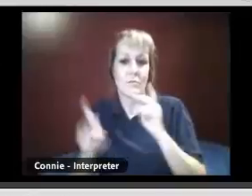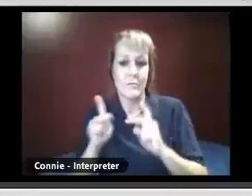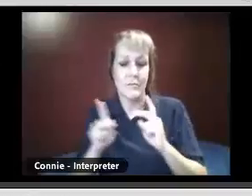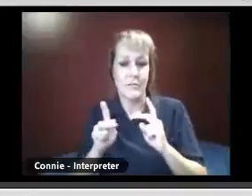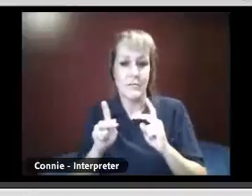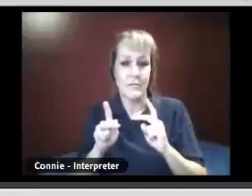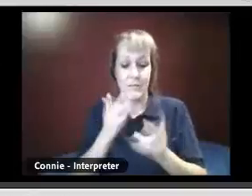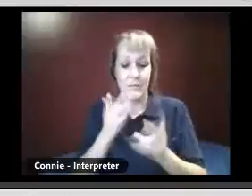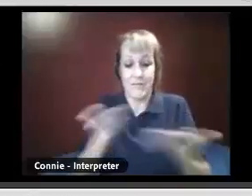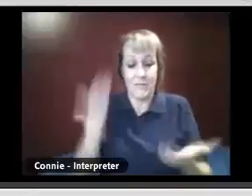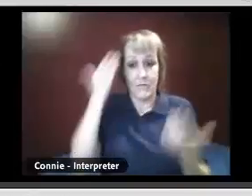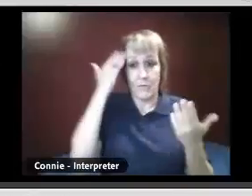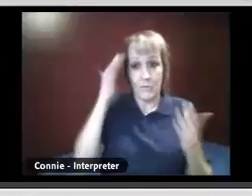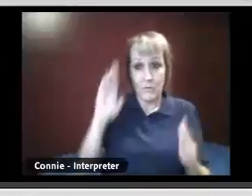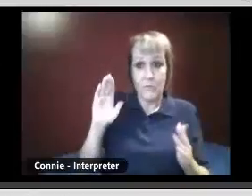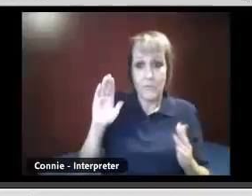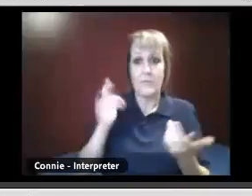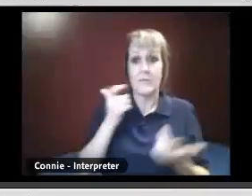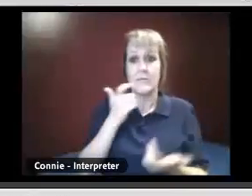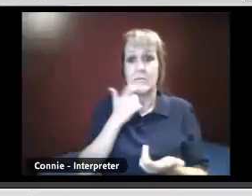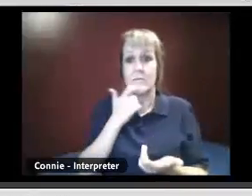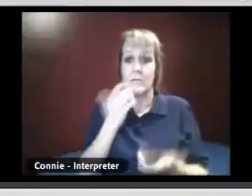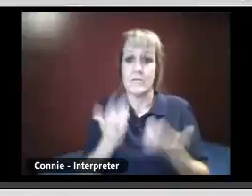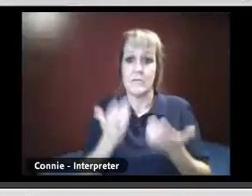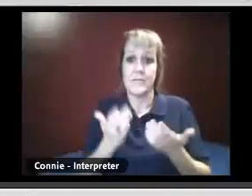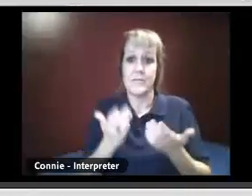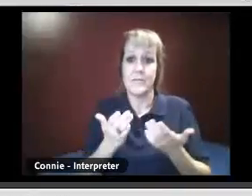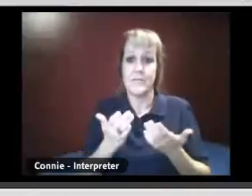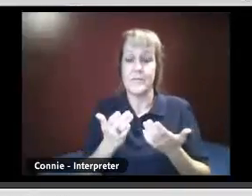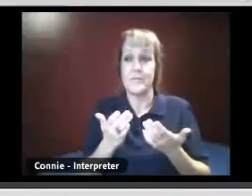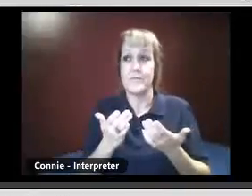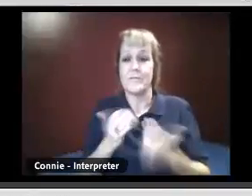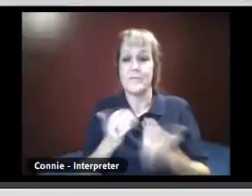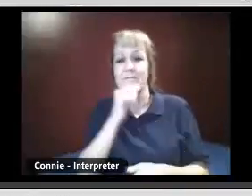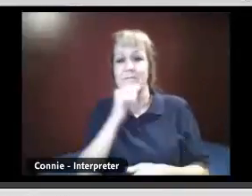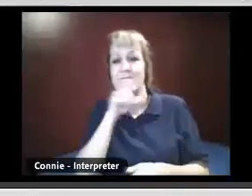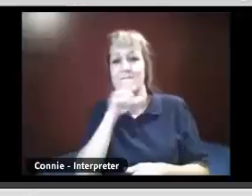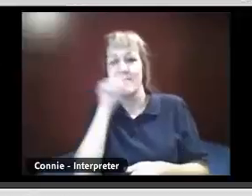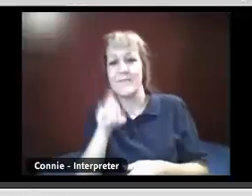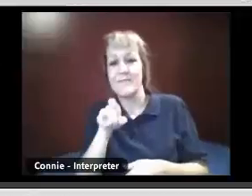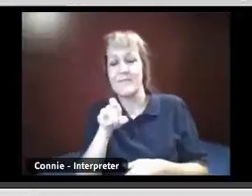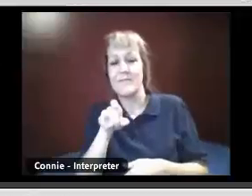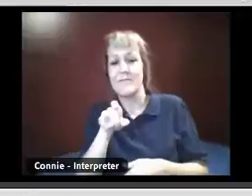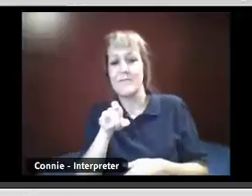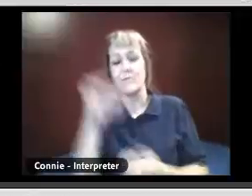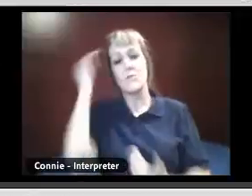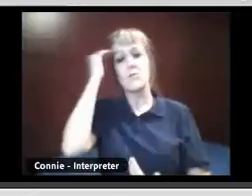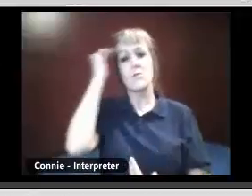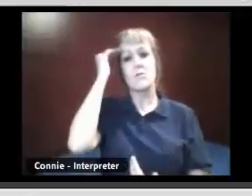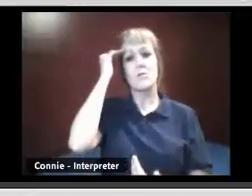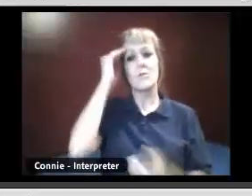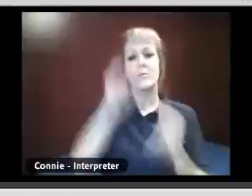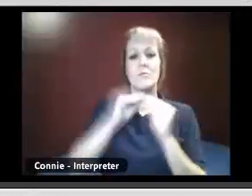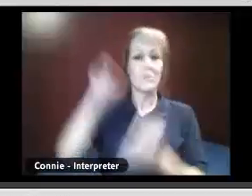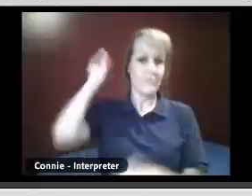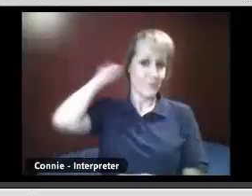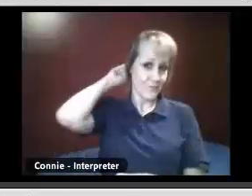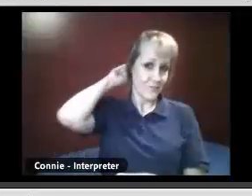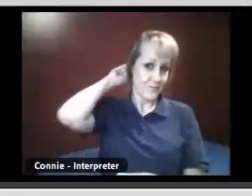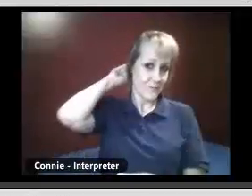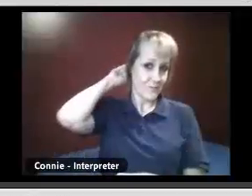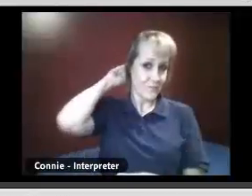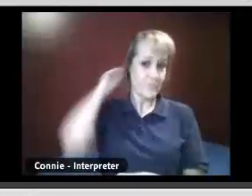unknown, you might say, it's not necessarily in our conscious level, it's more in our subconscious. So when